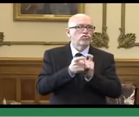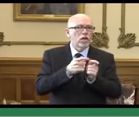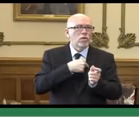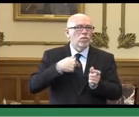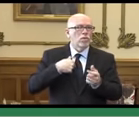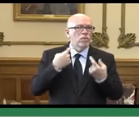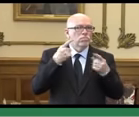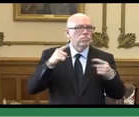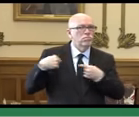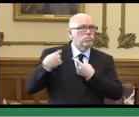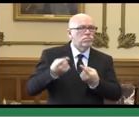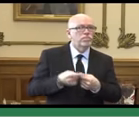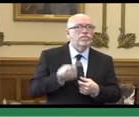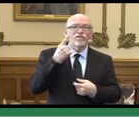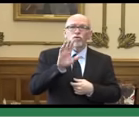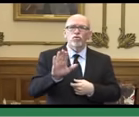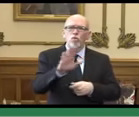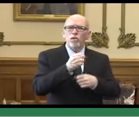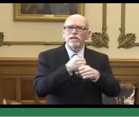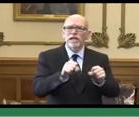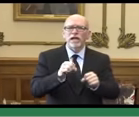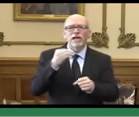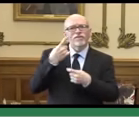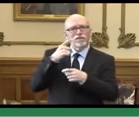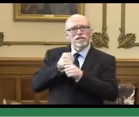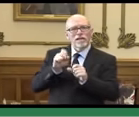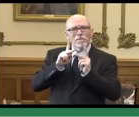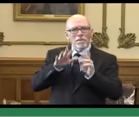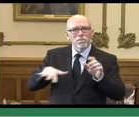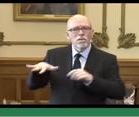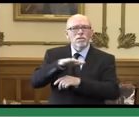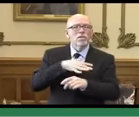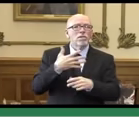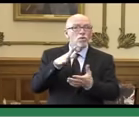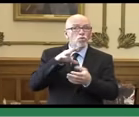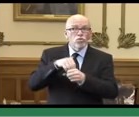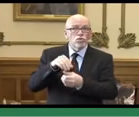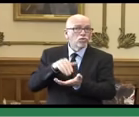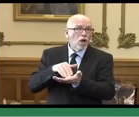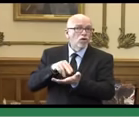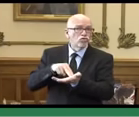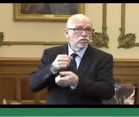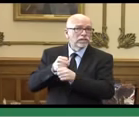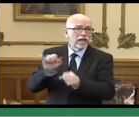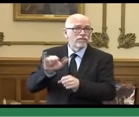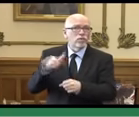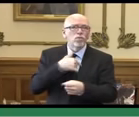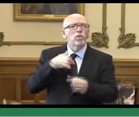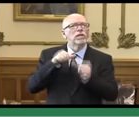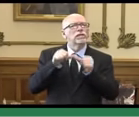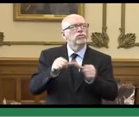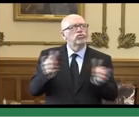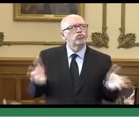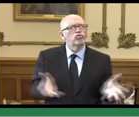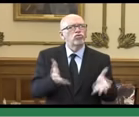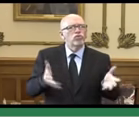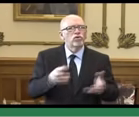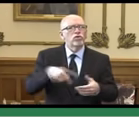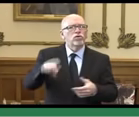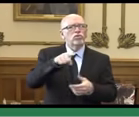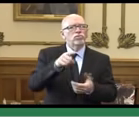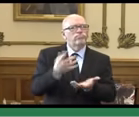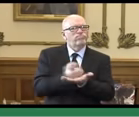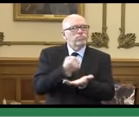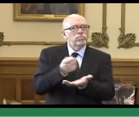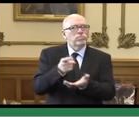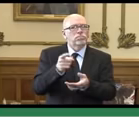make. For your own safety and the safety of those around you, including your healthcare providers, we continue to strongly encourage you take